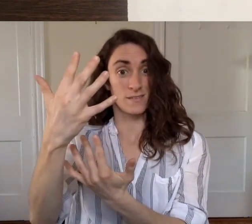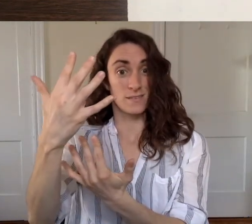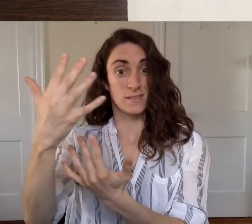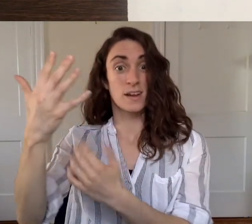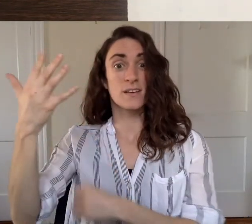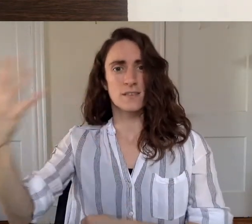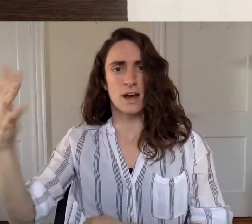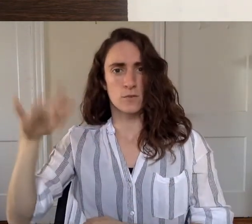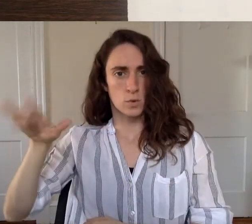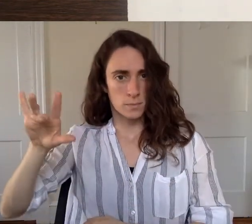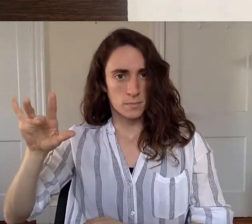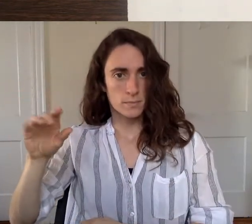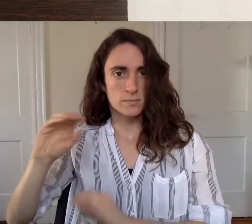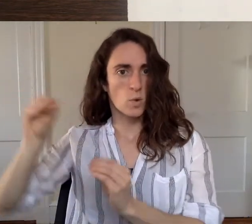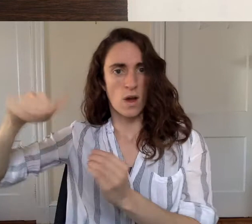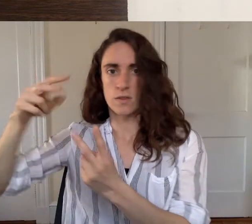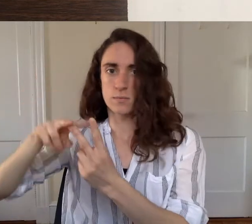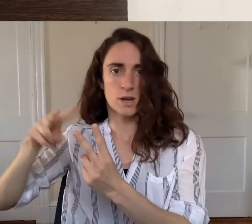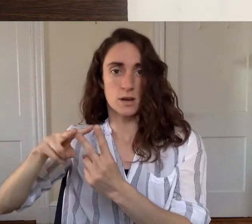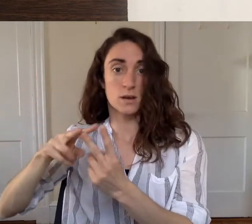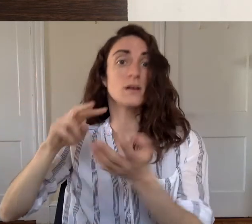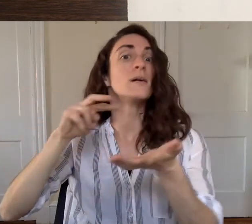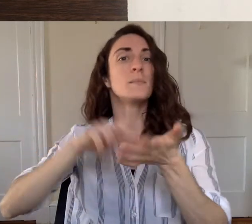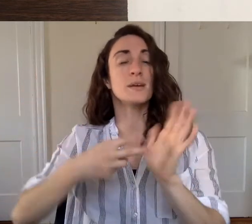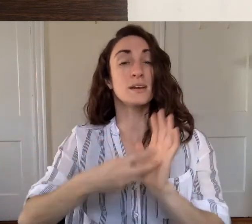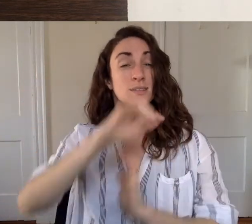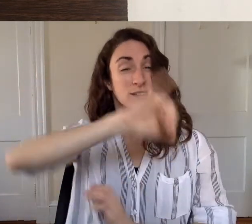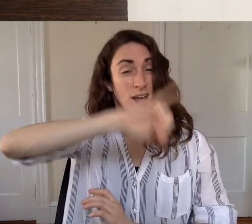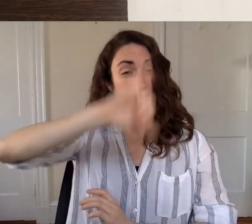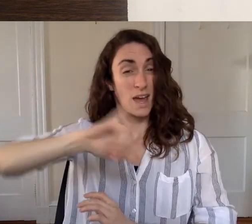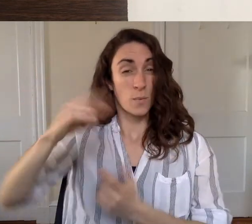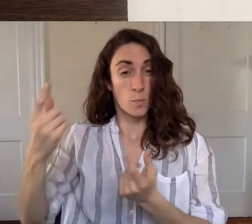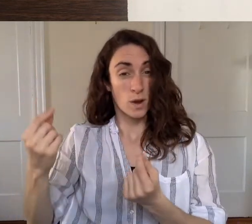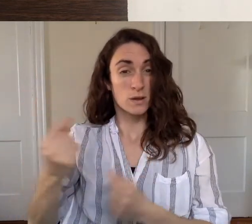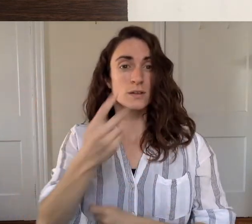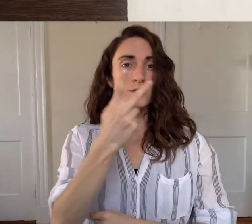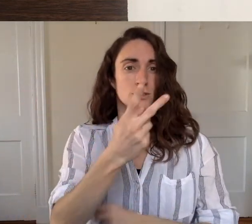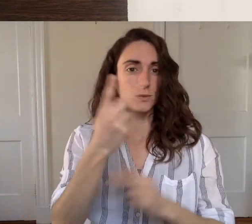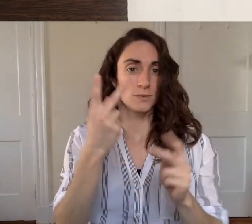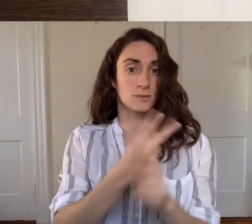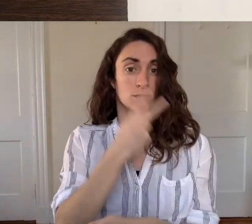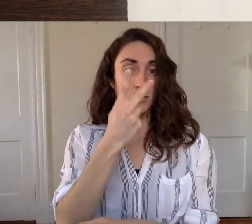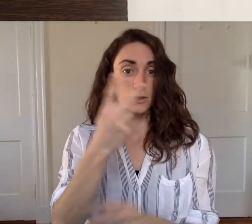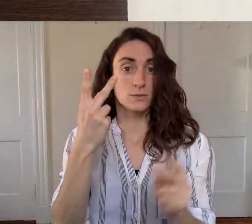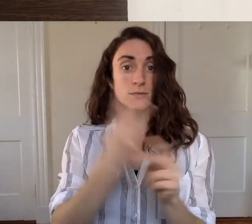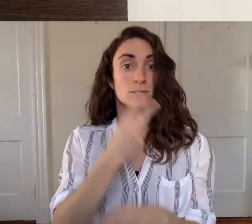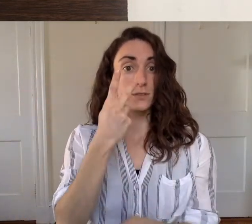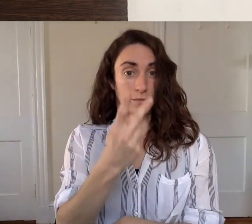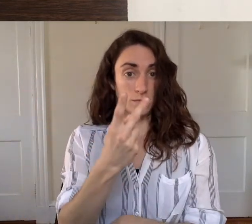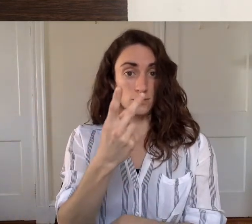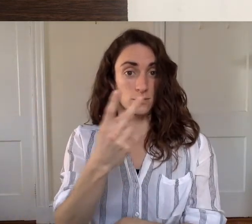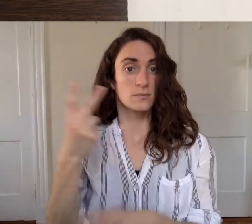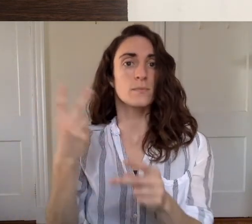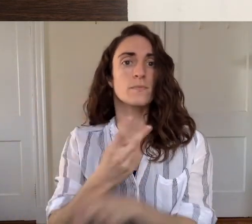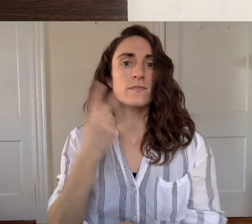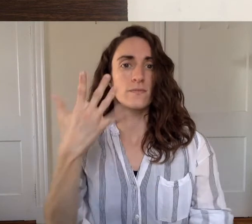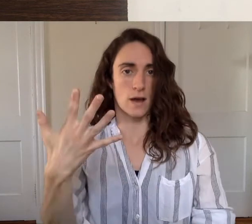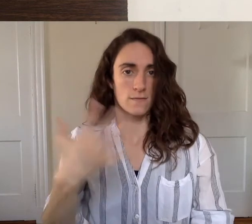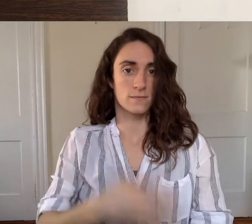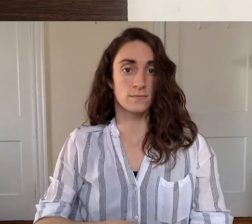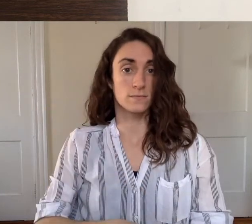expression, so that's not a shared element. Similarly, both have one 5, but there's no second 5 in the top expression, so that's not a shared element.